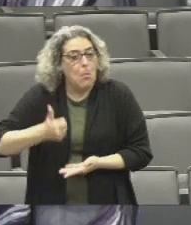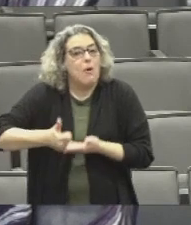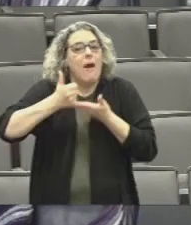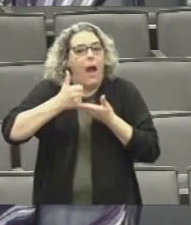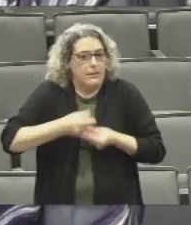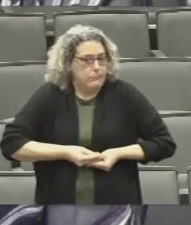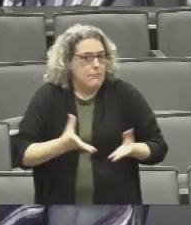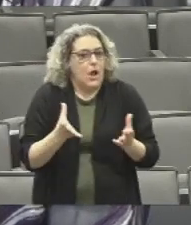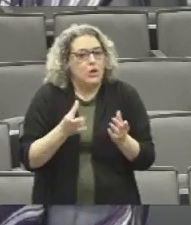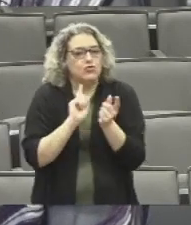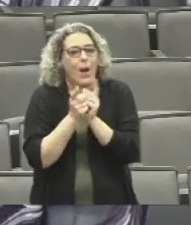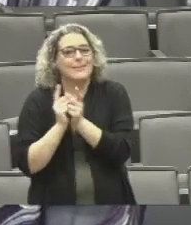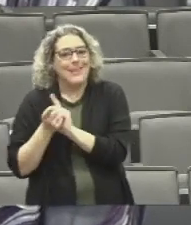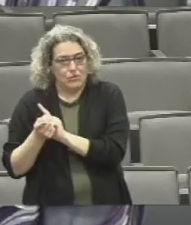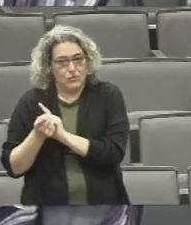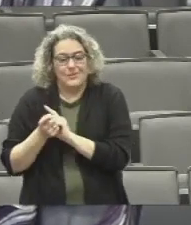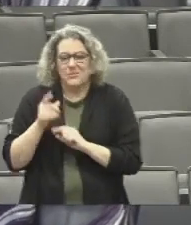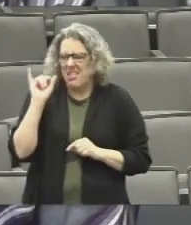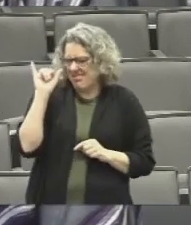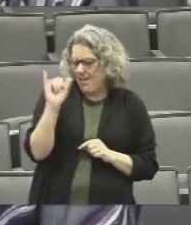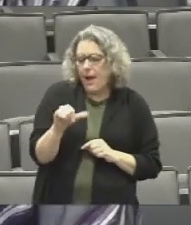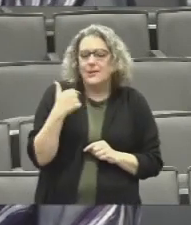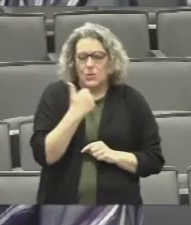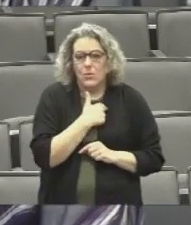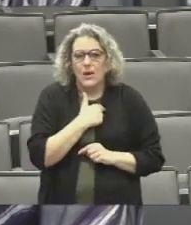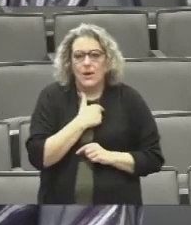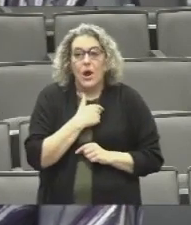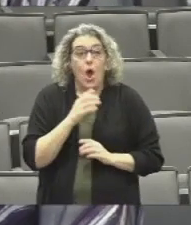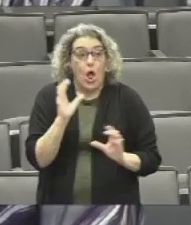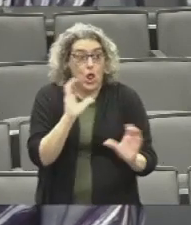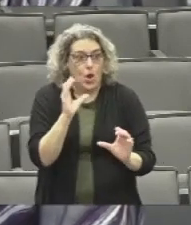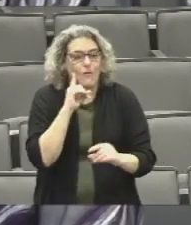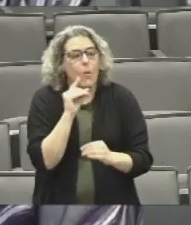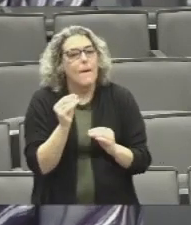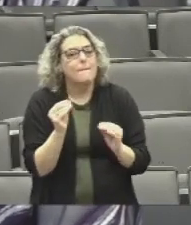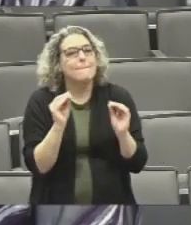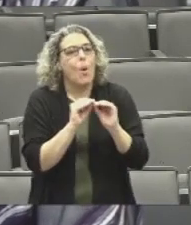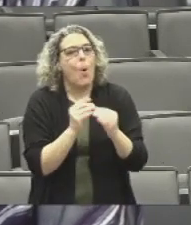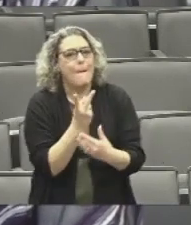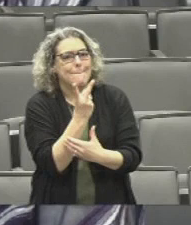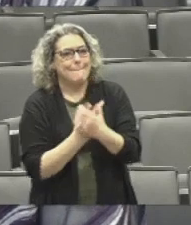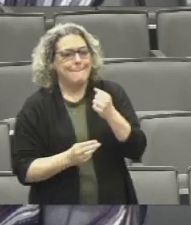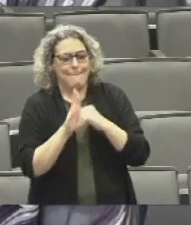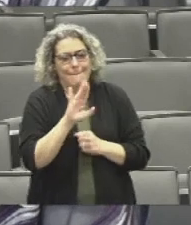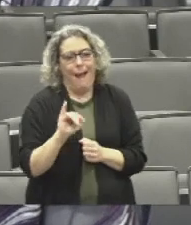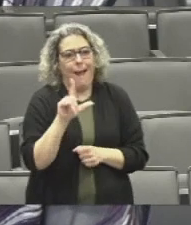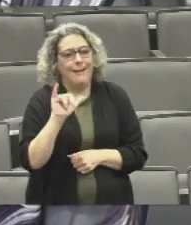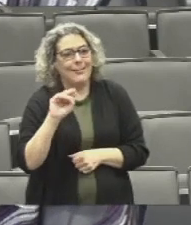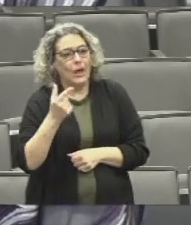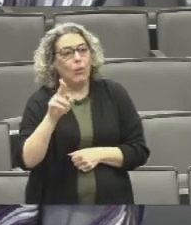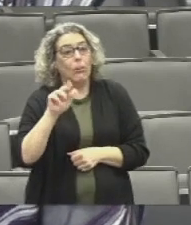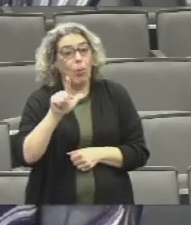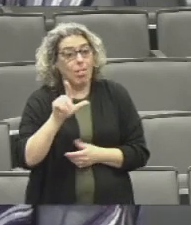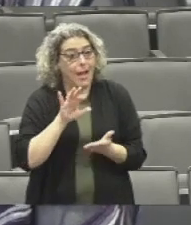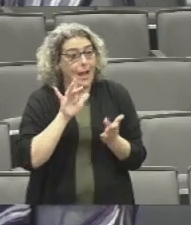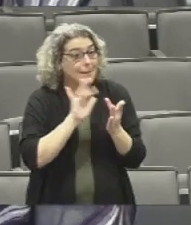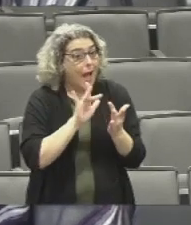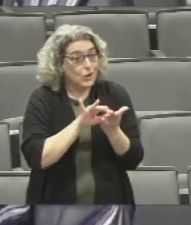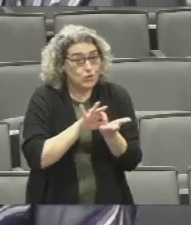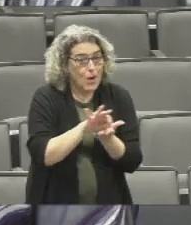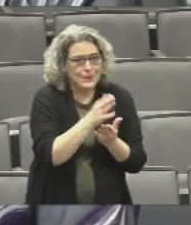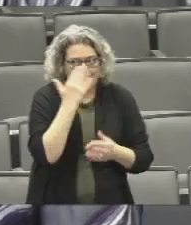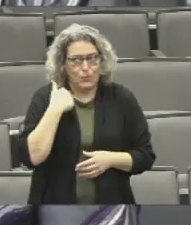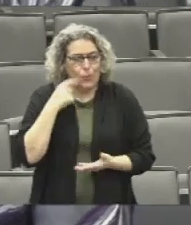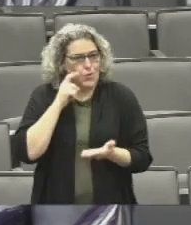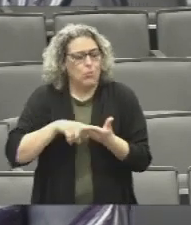worked very well. But that's what we are looking for. We are looking for more bilingual contact tracers because there is a great need